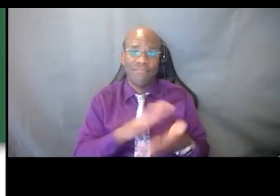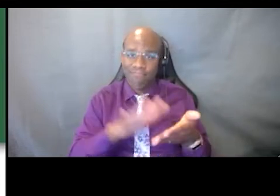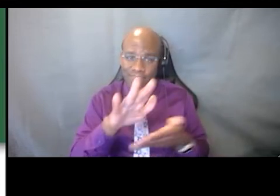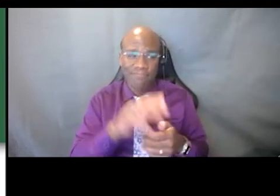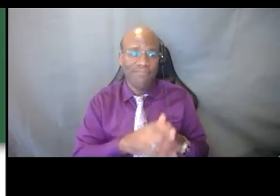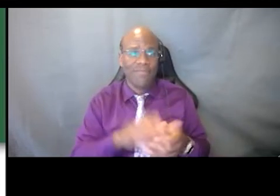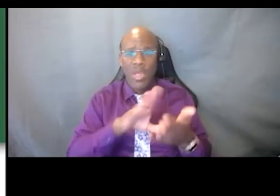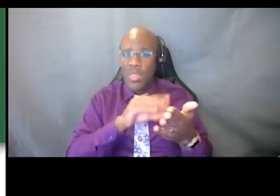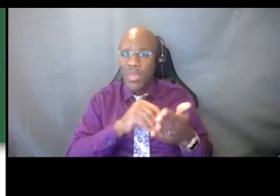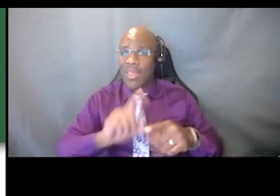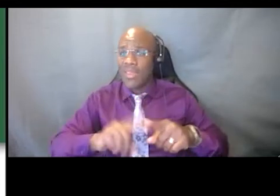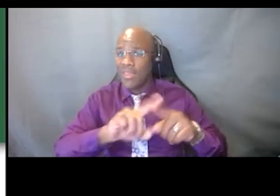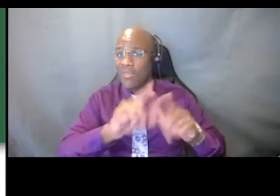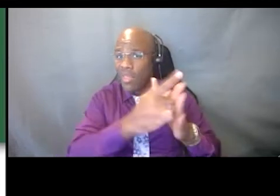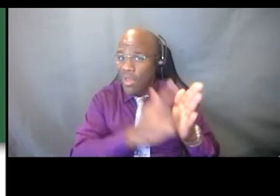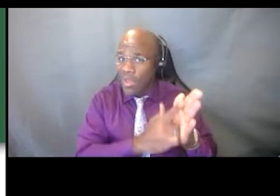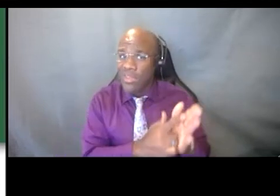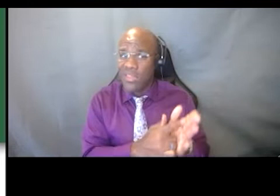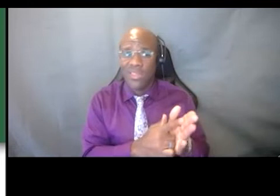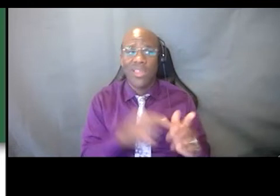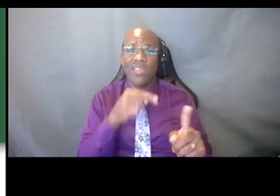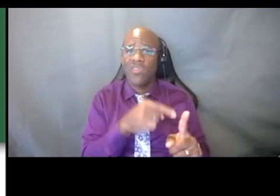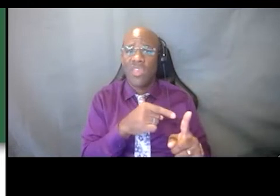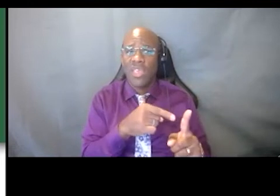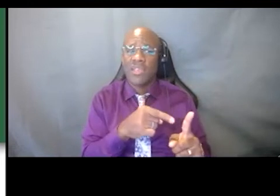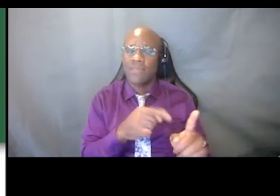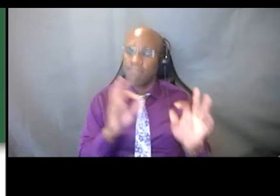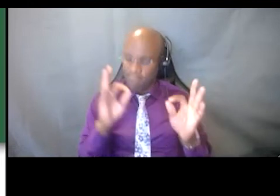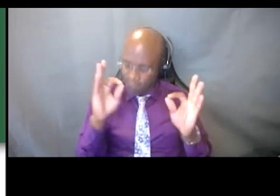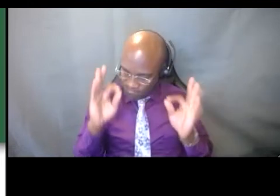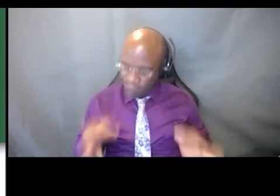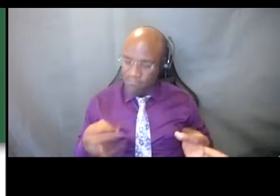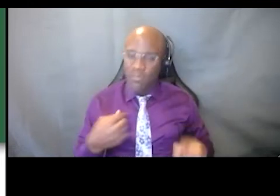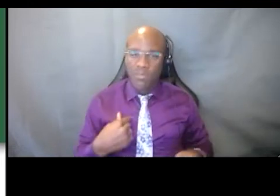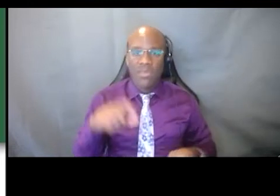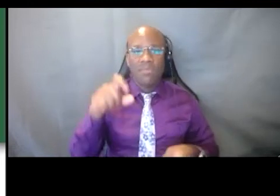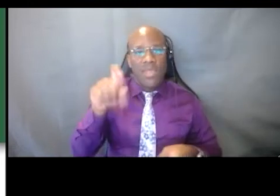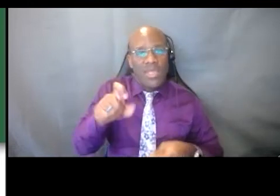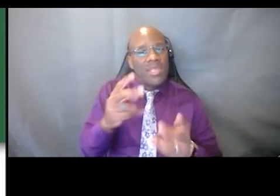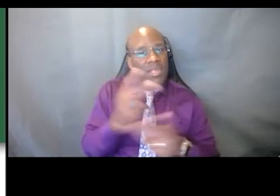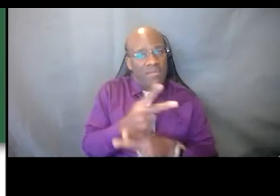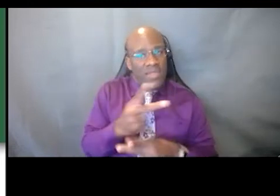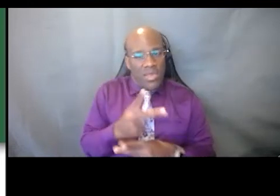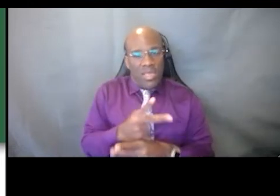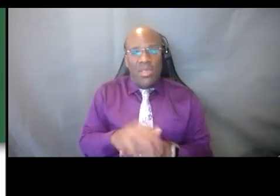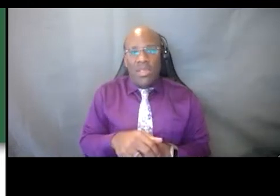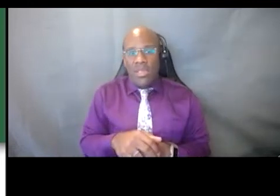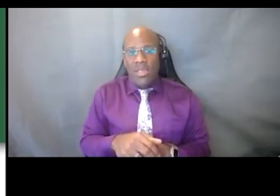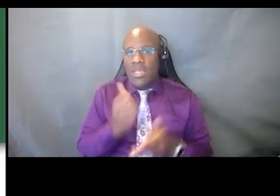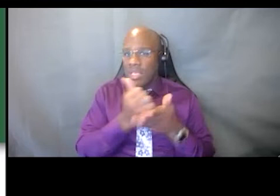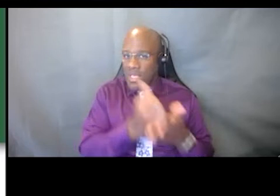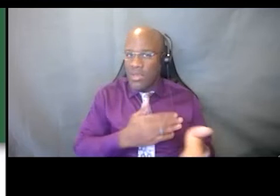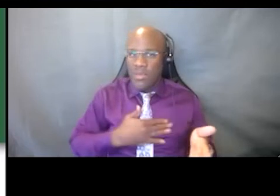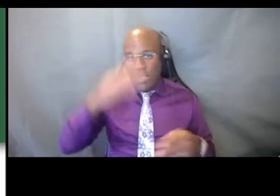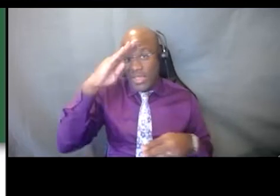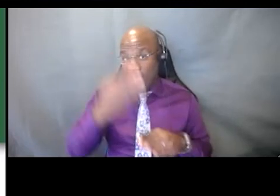and truly taking the stance of, saying, I got to figure this out. As some of the mother stated before, is, I